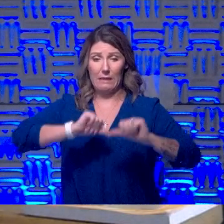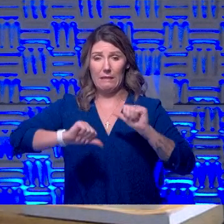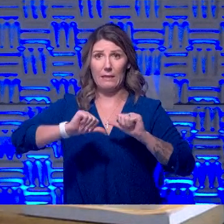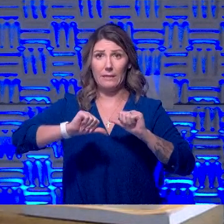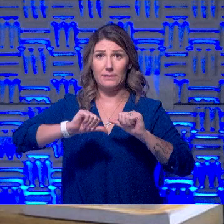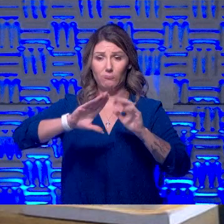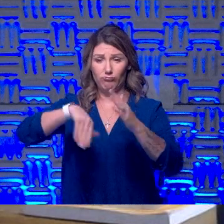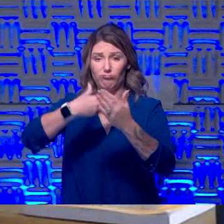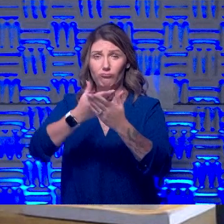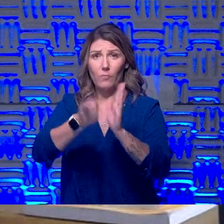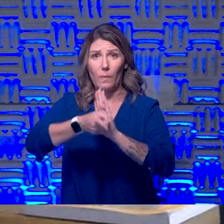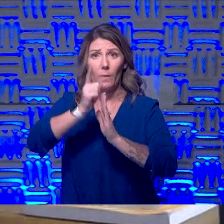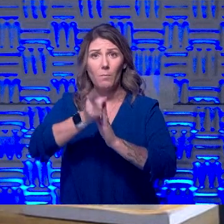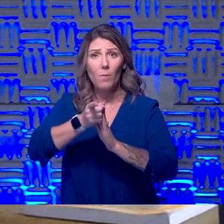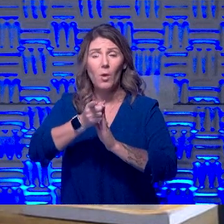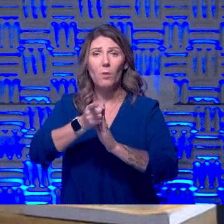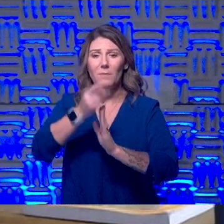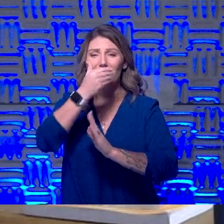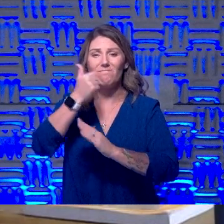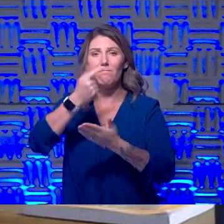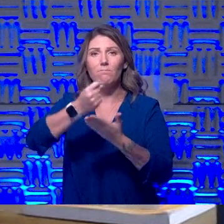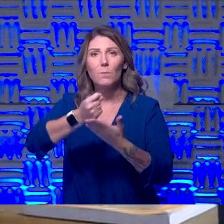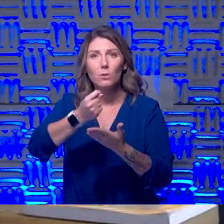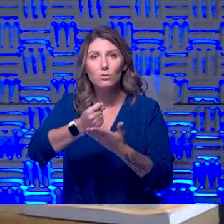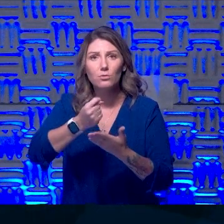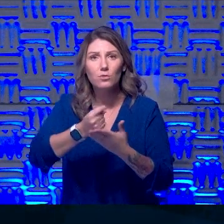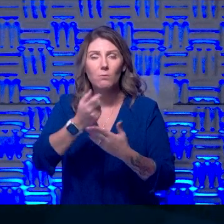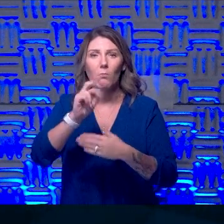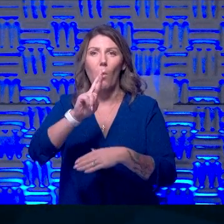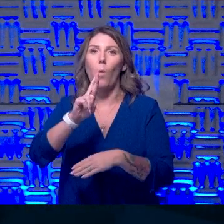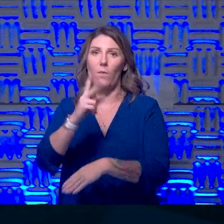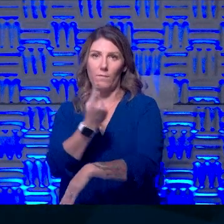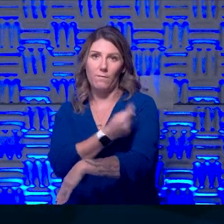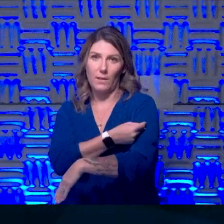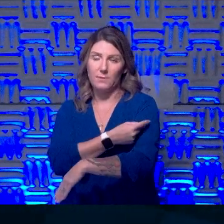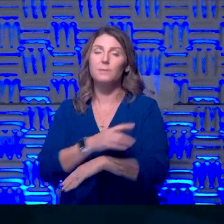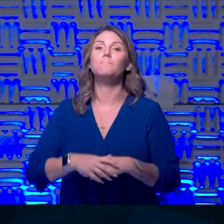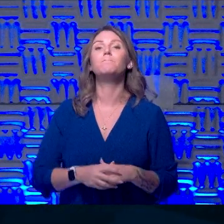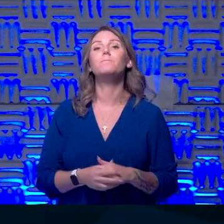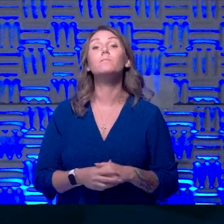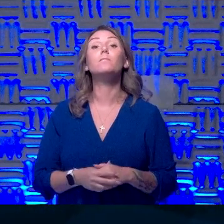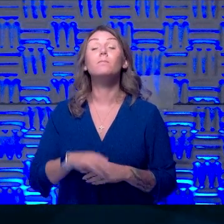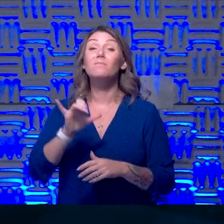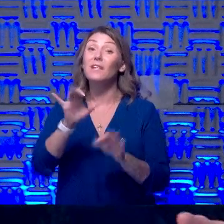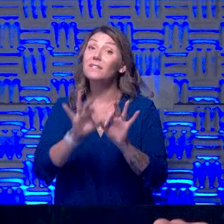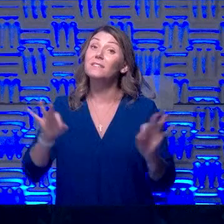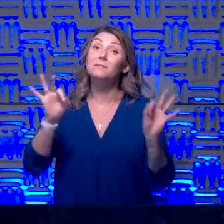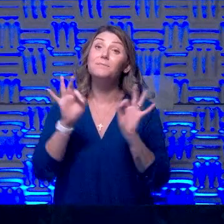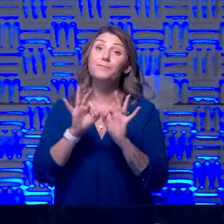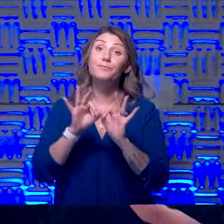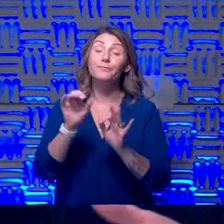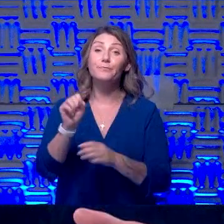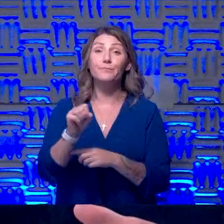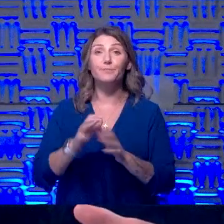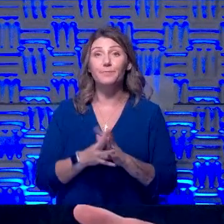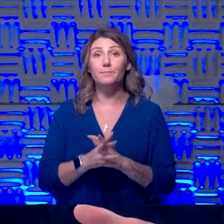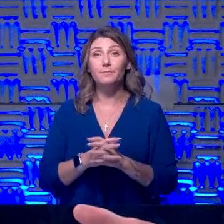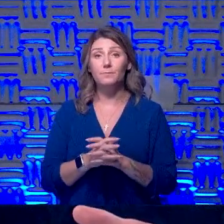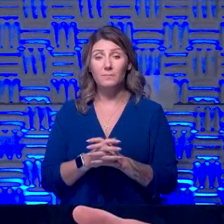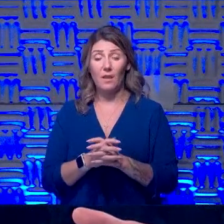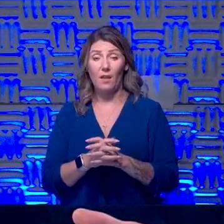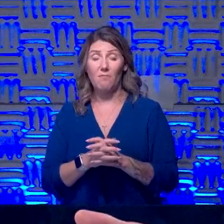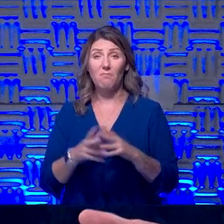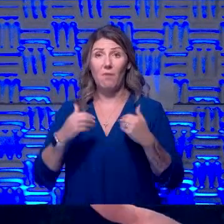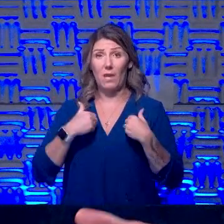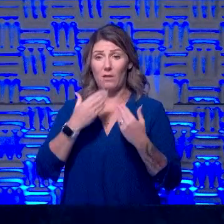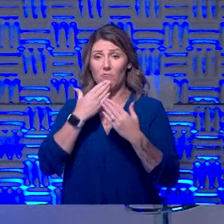has brought us to the point where we have better treatment or vaccine. Yeah, I think that's the key. And I think we had some good news over the